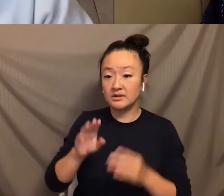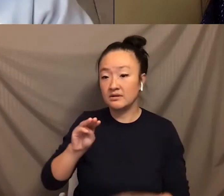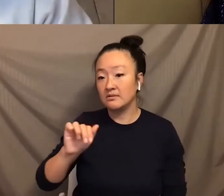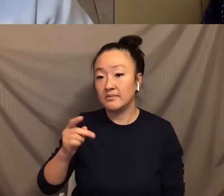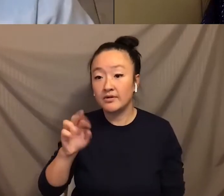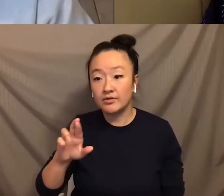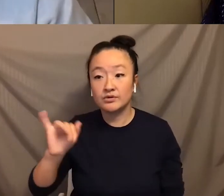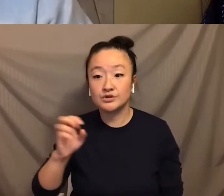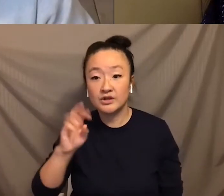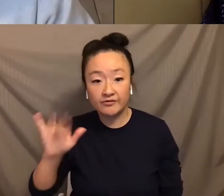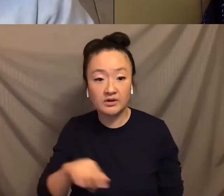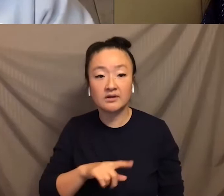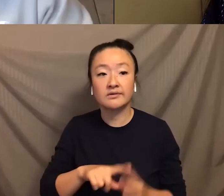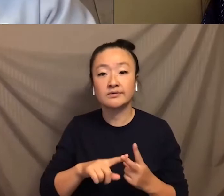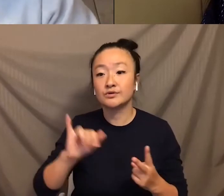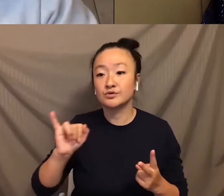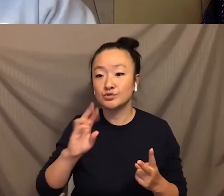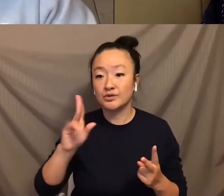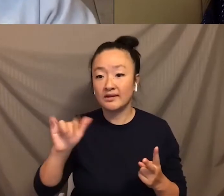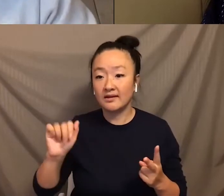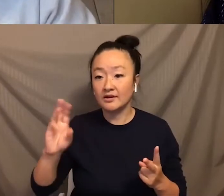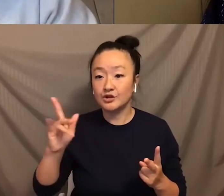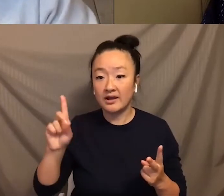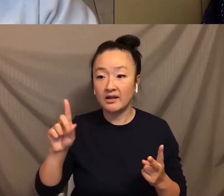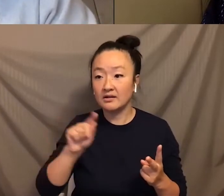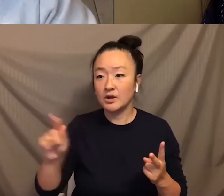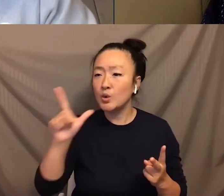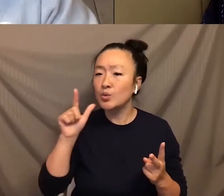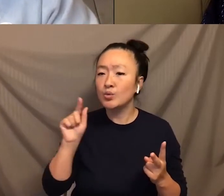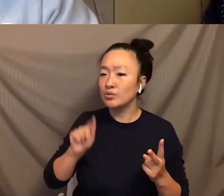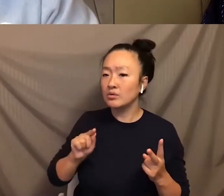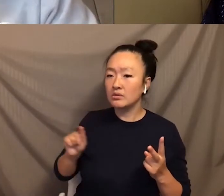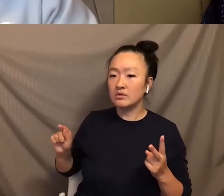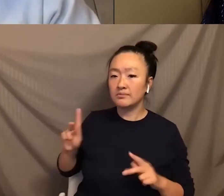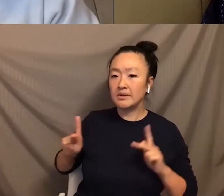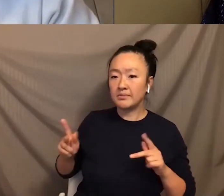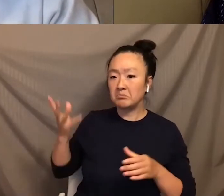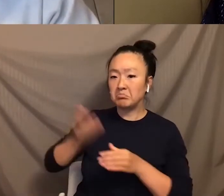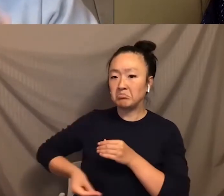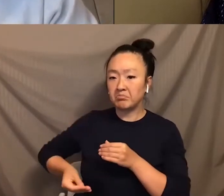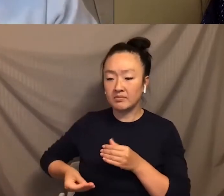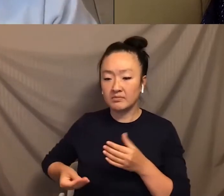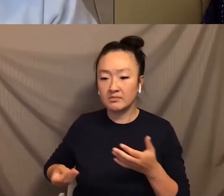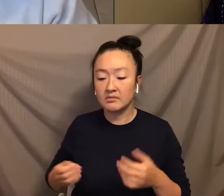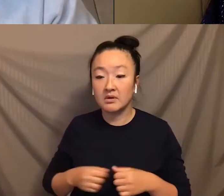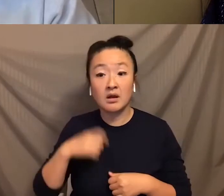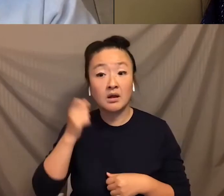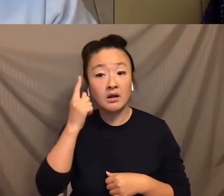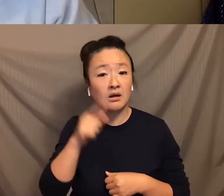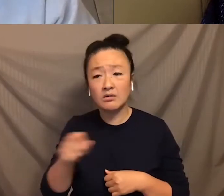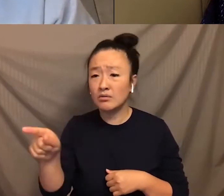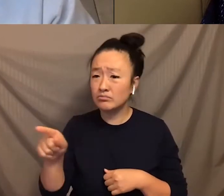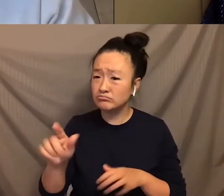Jaffrey or Julia Child, who are the other minds who get obscured? And that is not to take away from the greatness of